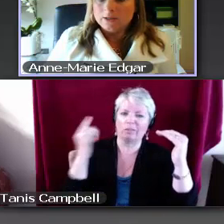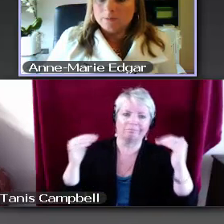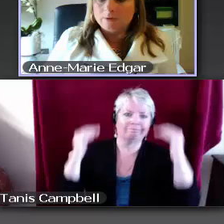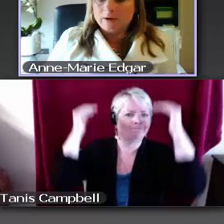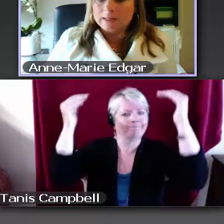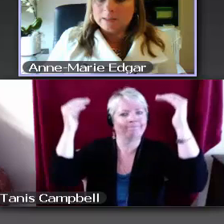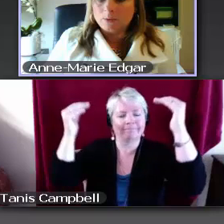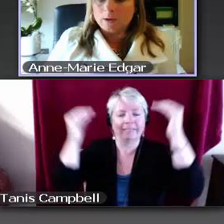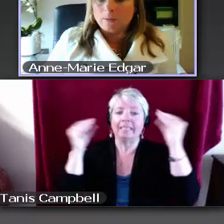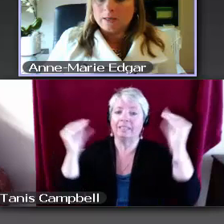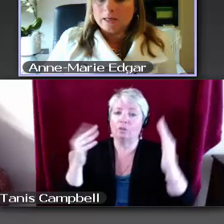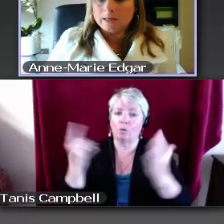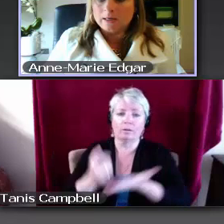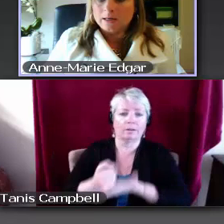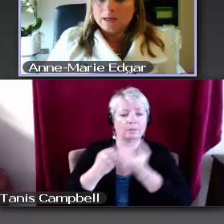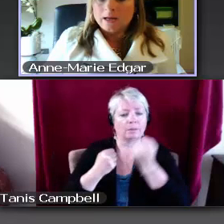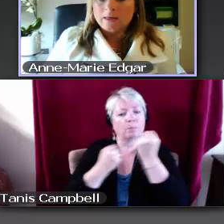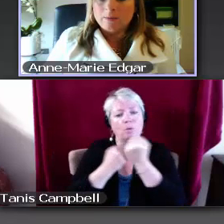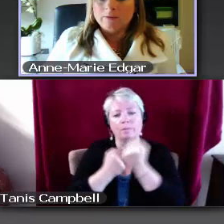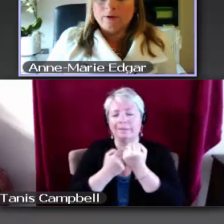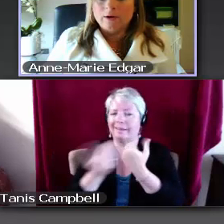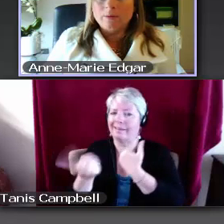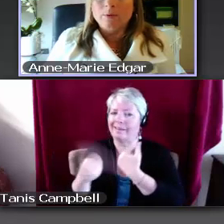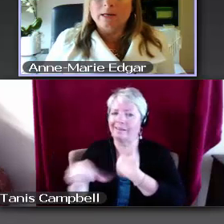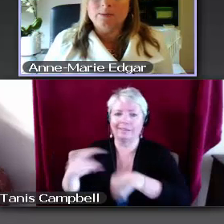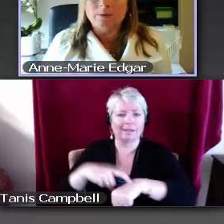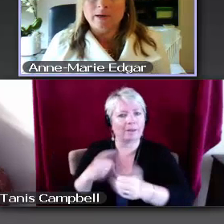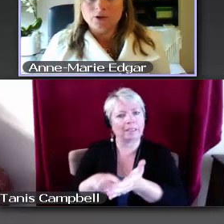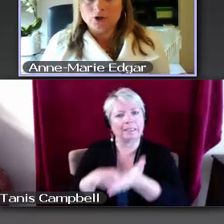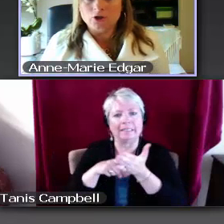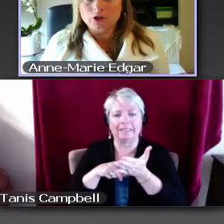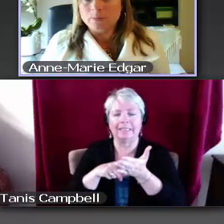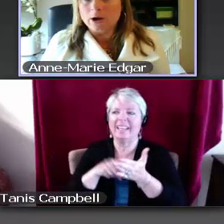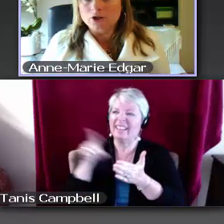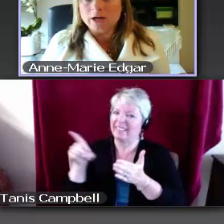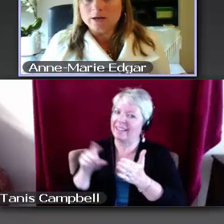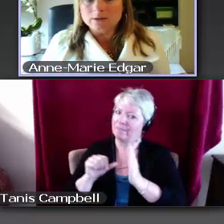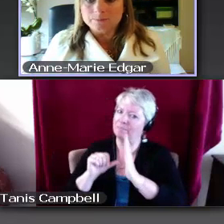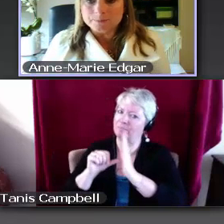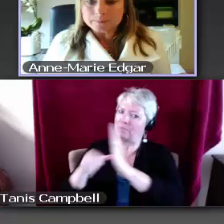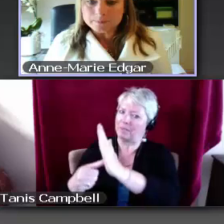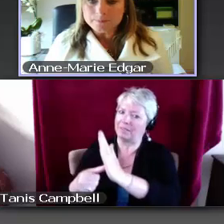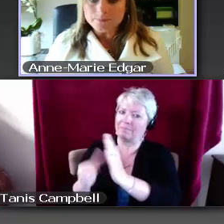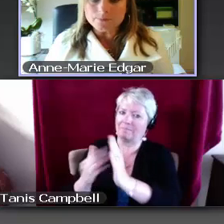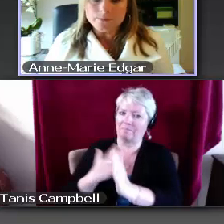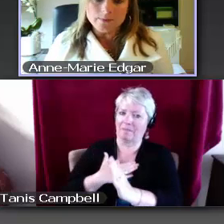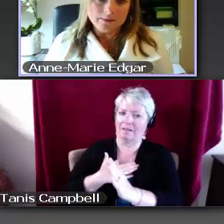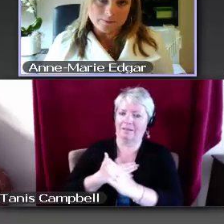helpful to provide support when needed. They were very impressed with my internship project.